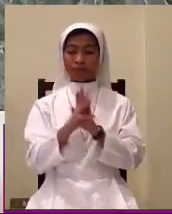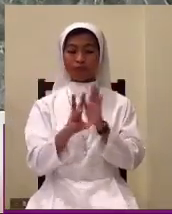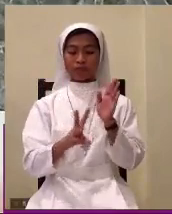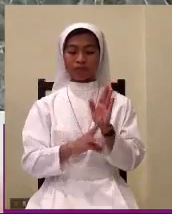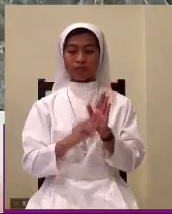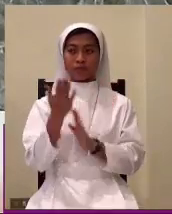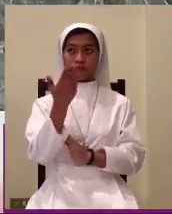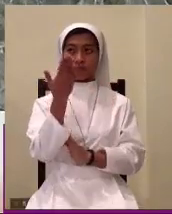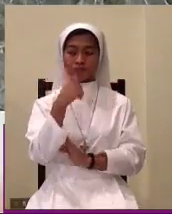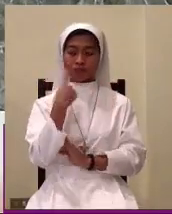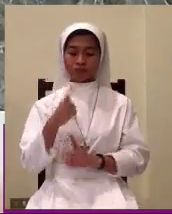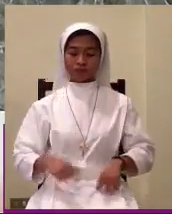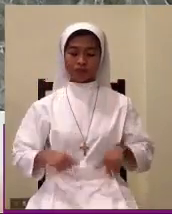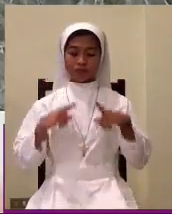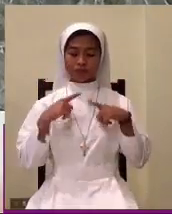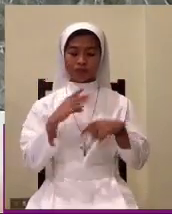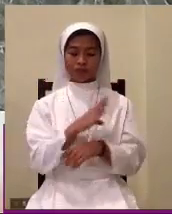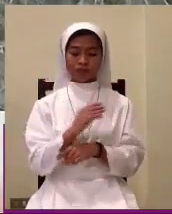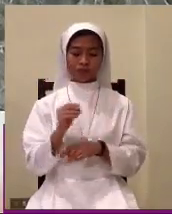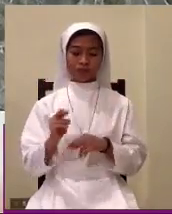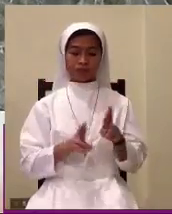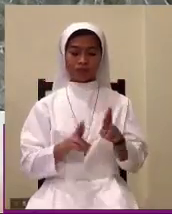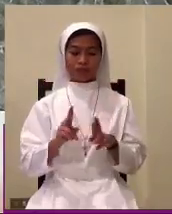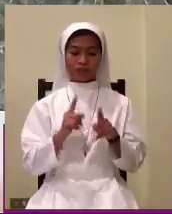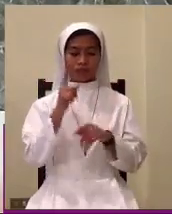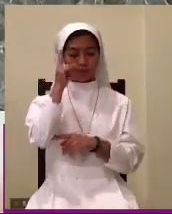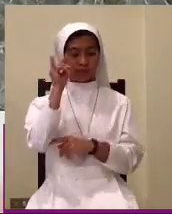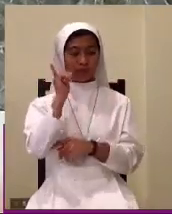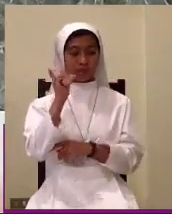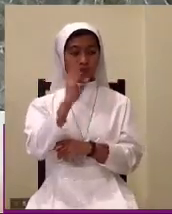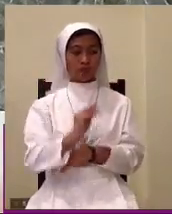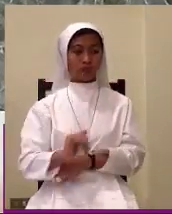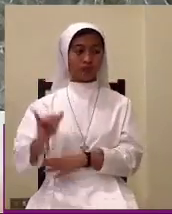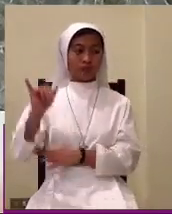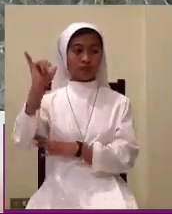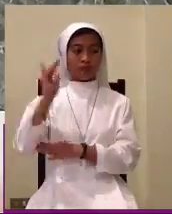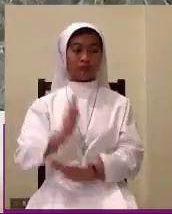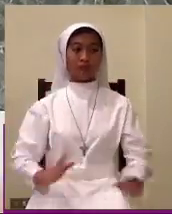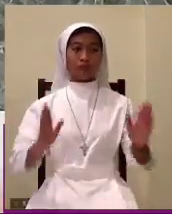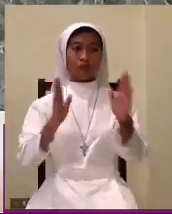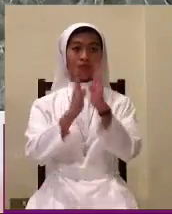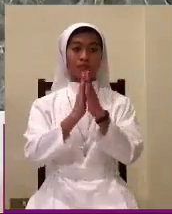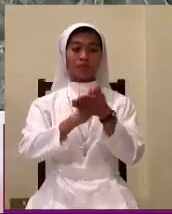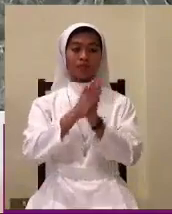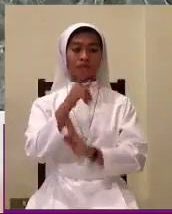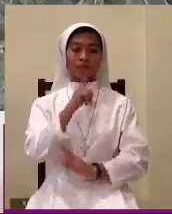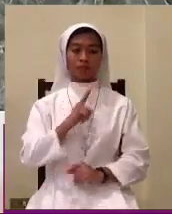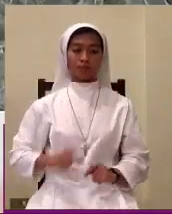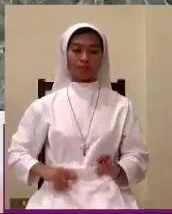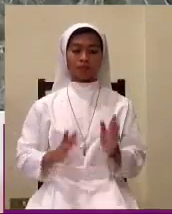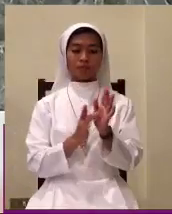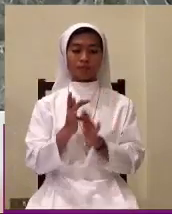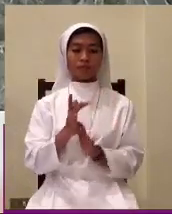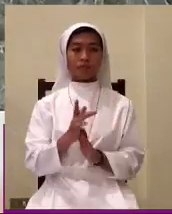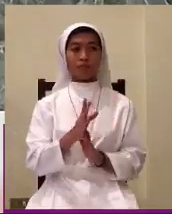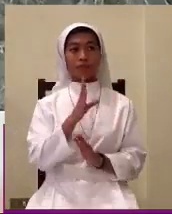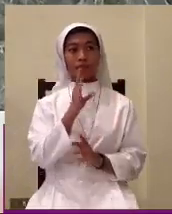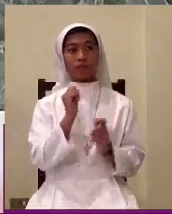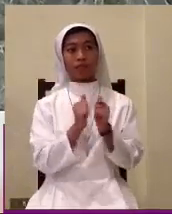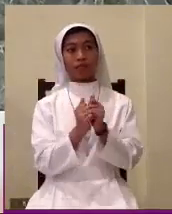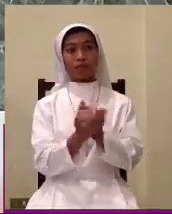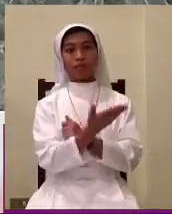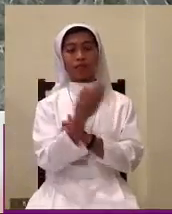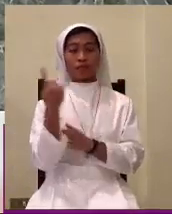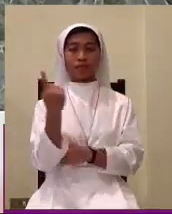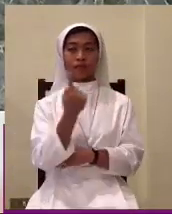and reign forever and ever. Amen. And the peace of the Lord Jesus be with you